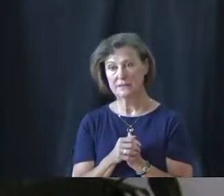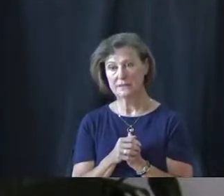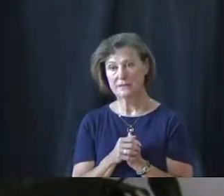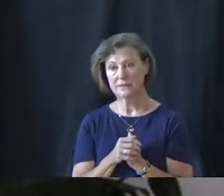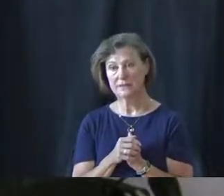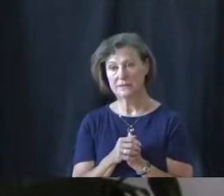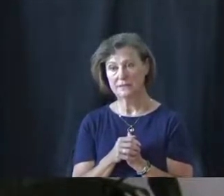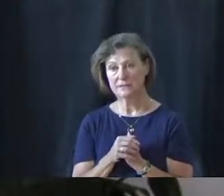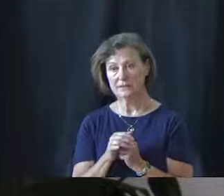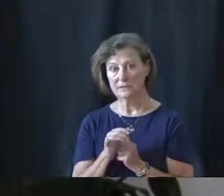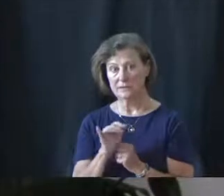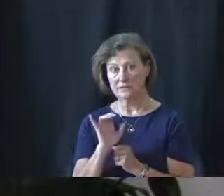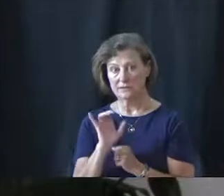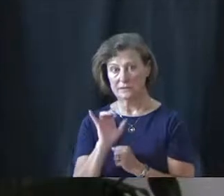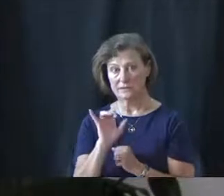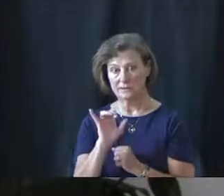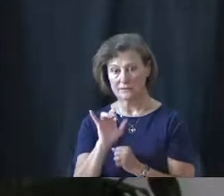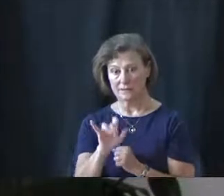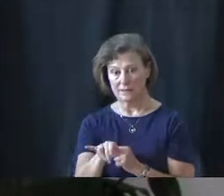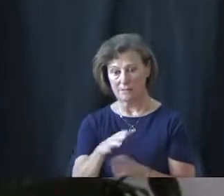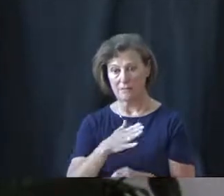That was my first experience with grief.